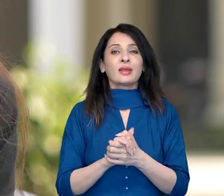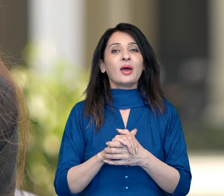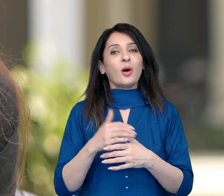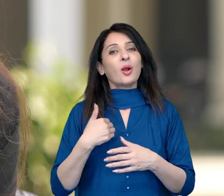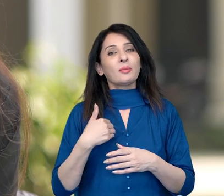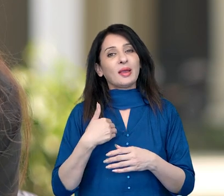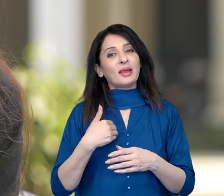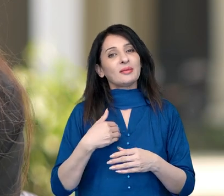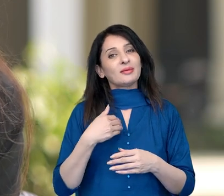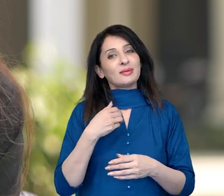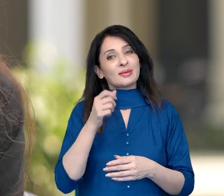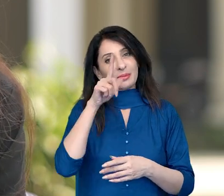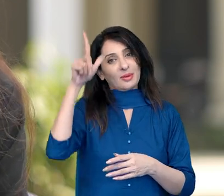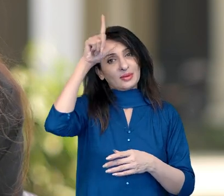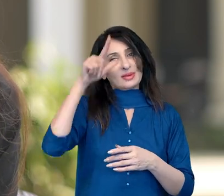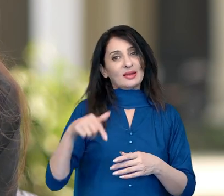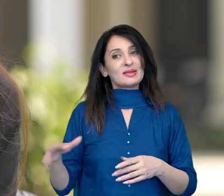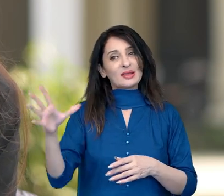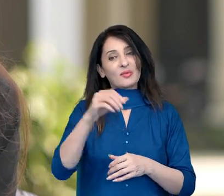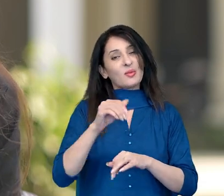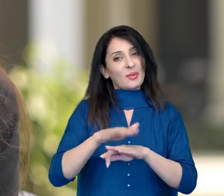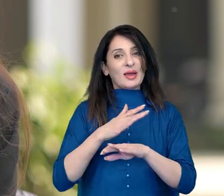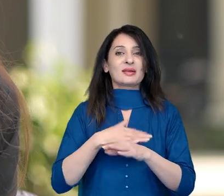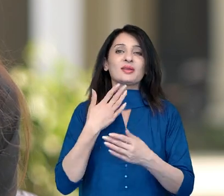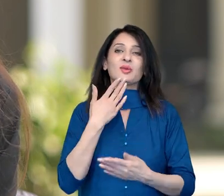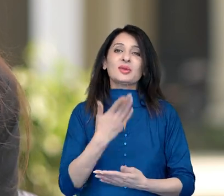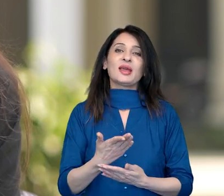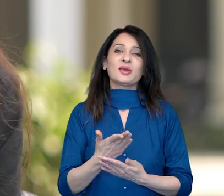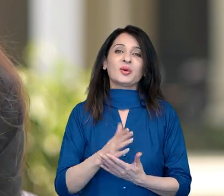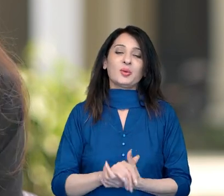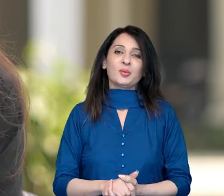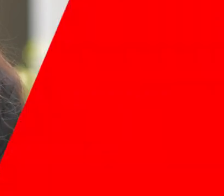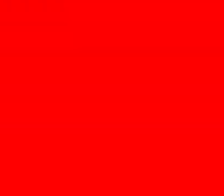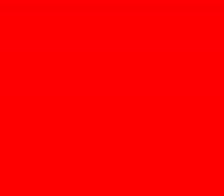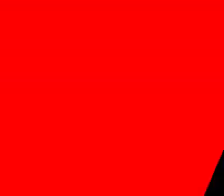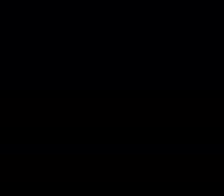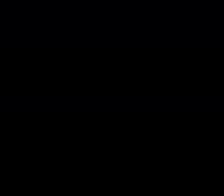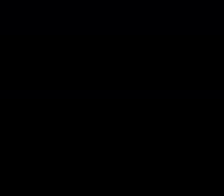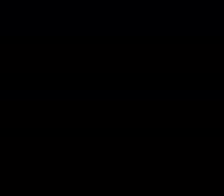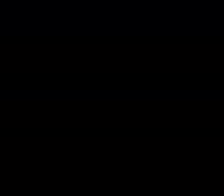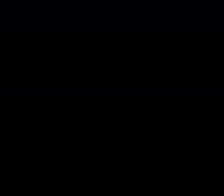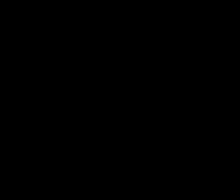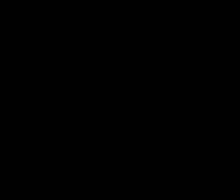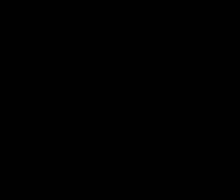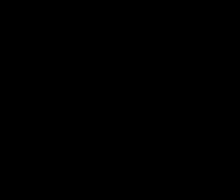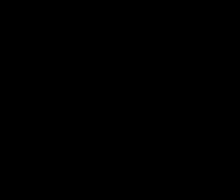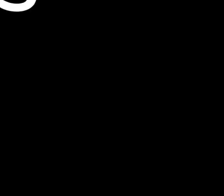great things and I make all of you proud. I love you all. Thank you.